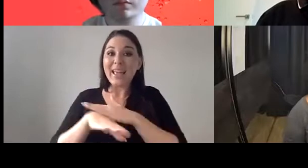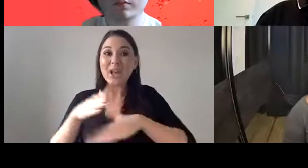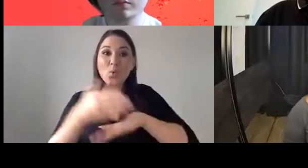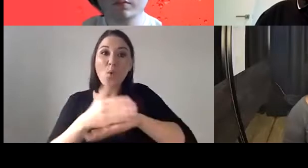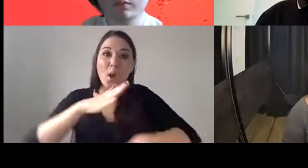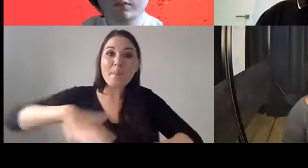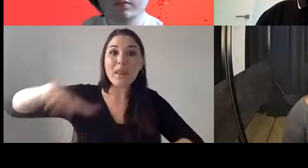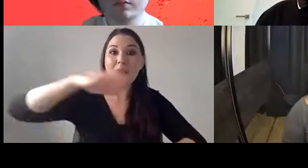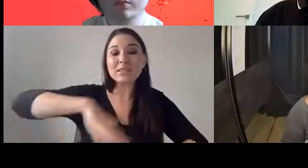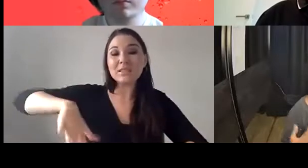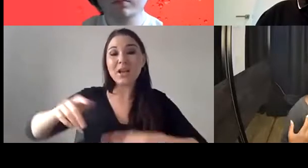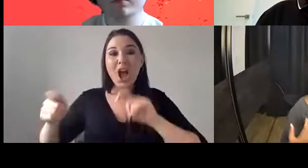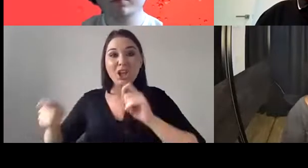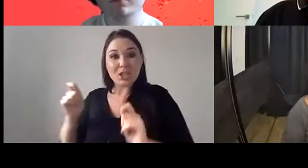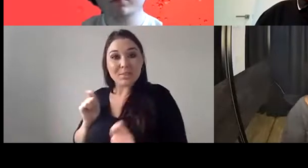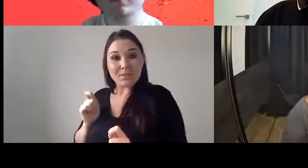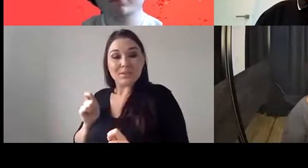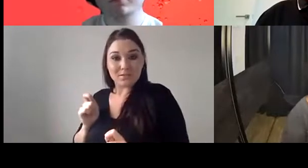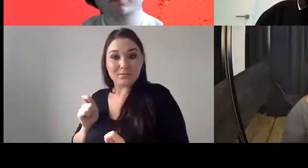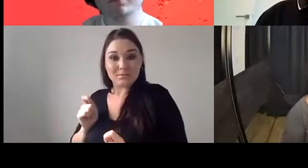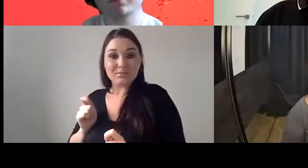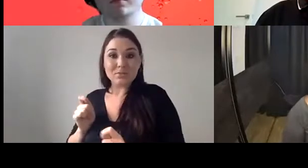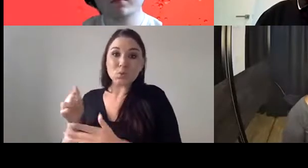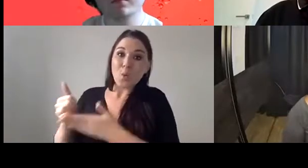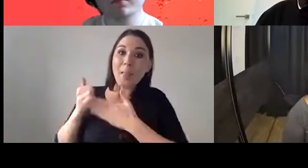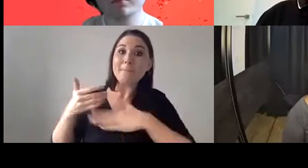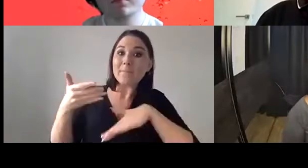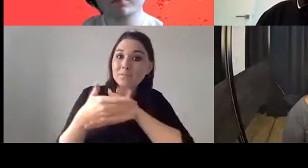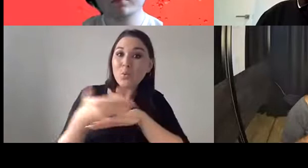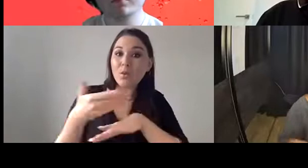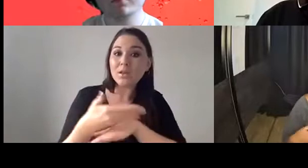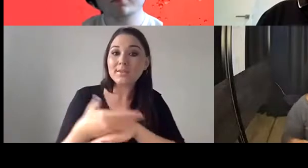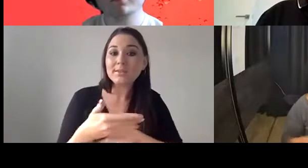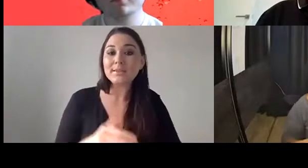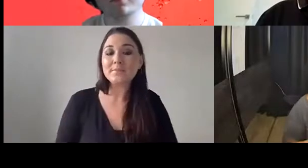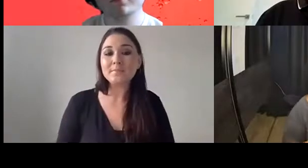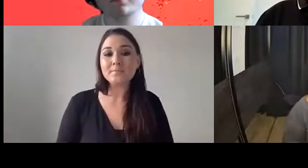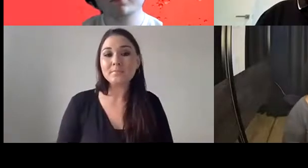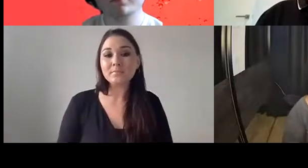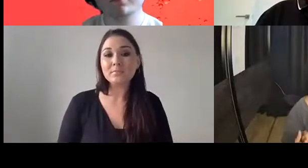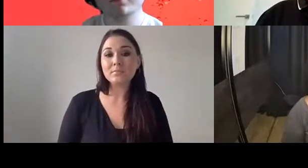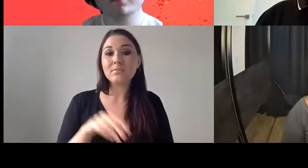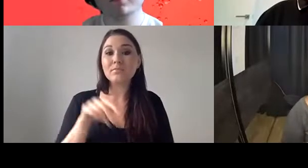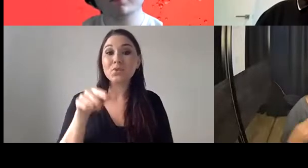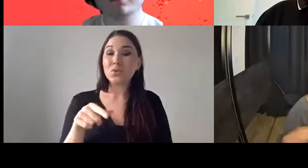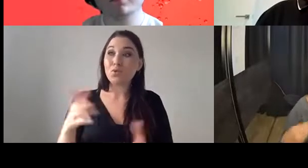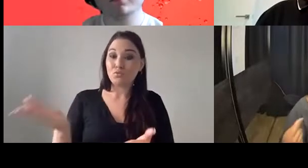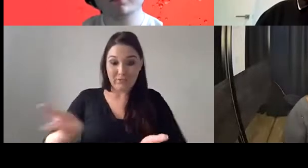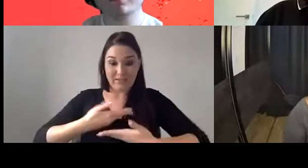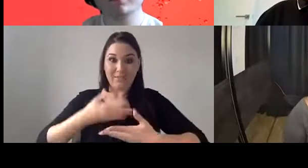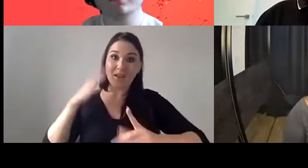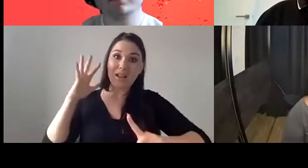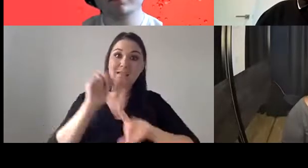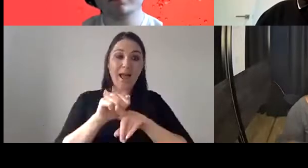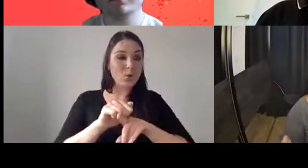already help, because I totally relate with the fact that you getting this type of diagnosis or not wanting to